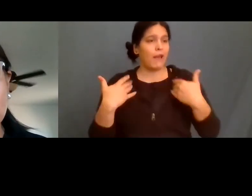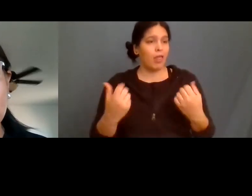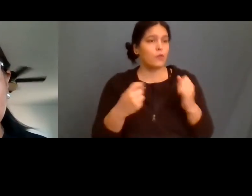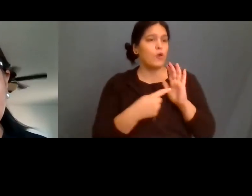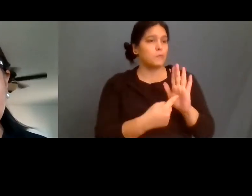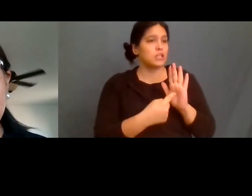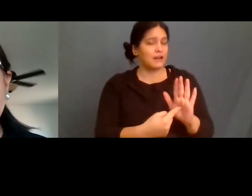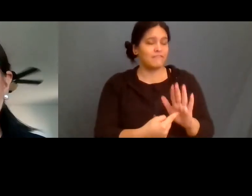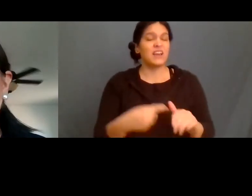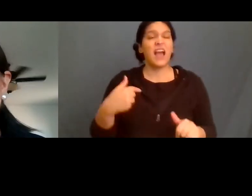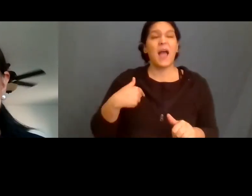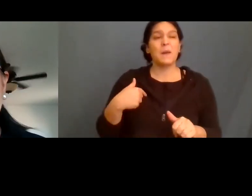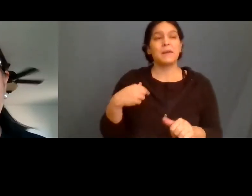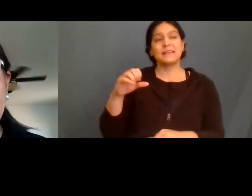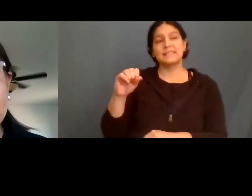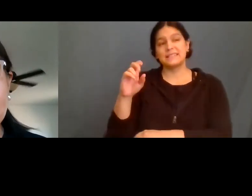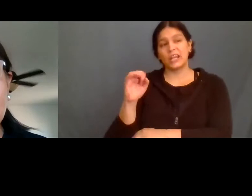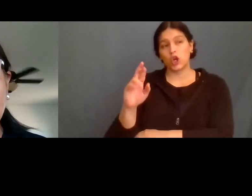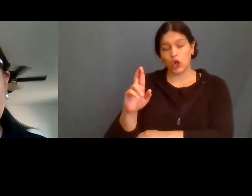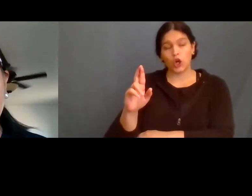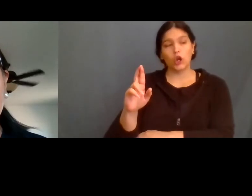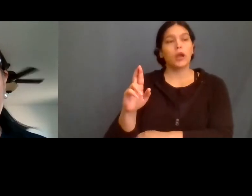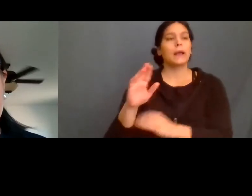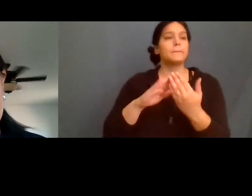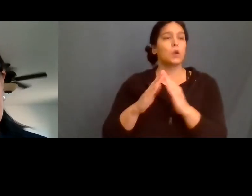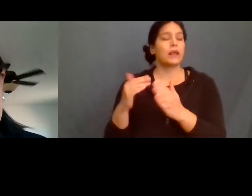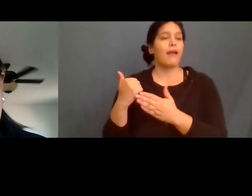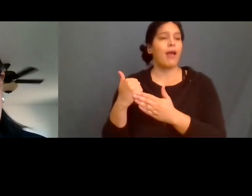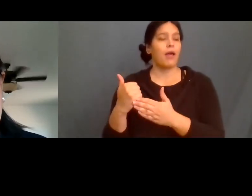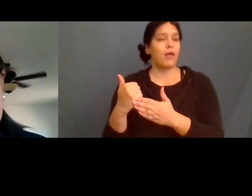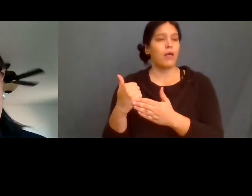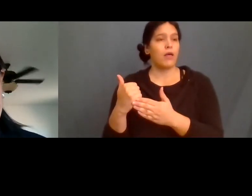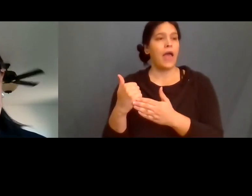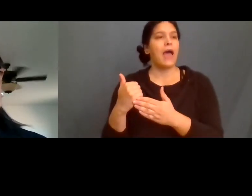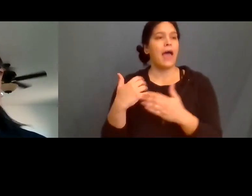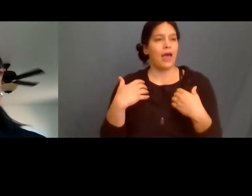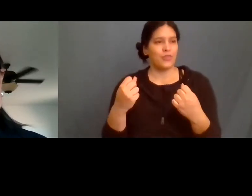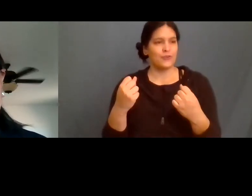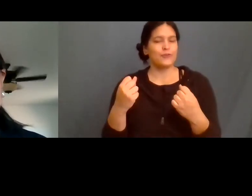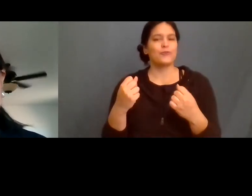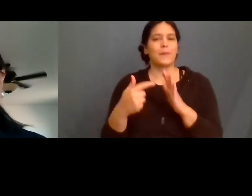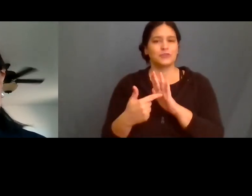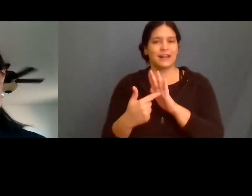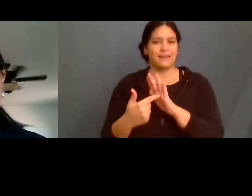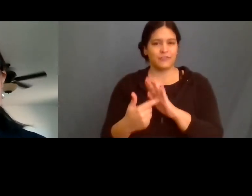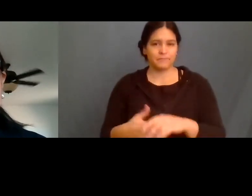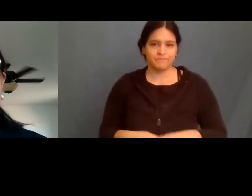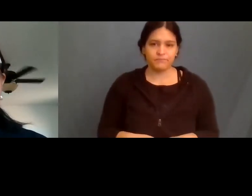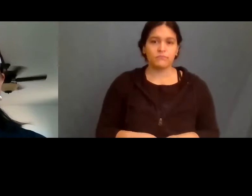senior community health representative for Force Lake Chapter, but I also oversee Black